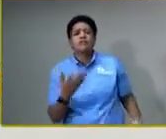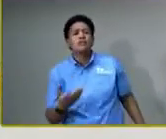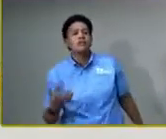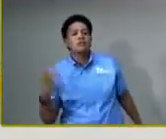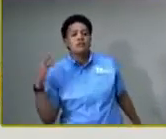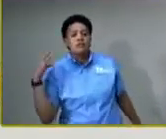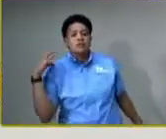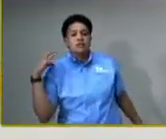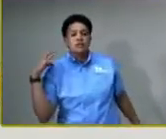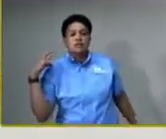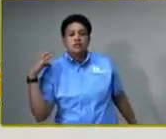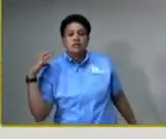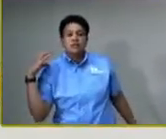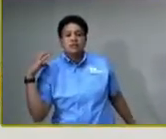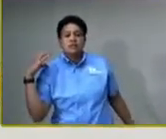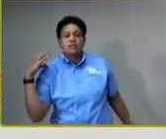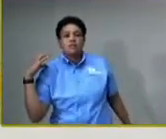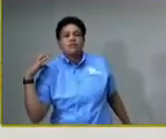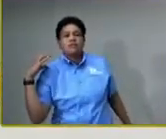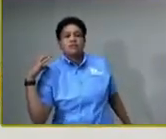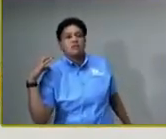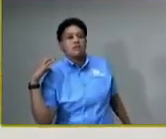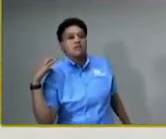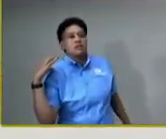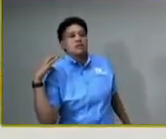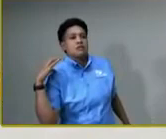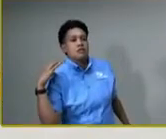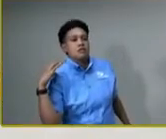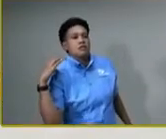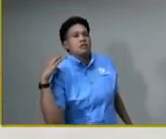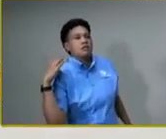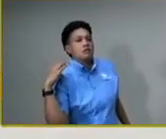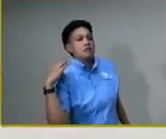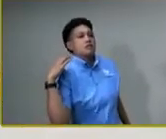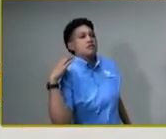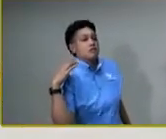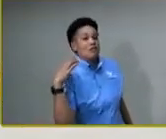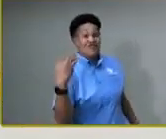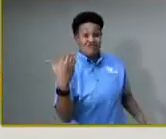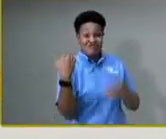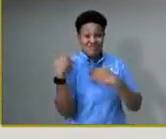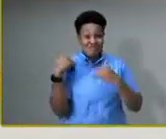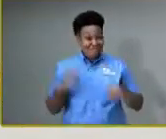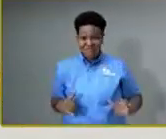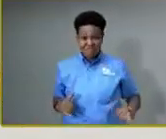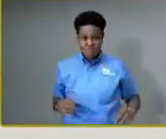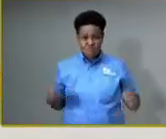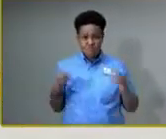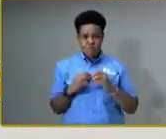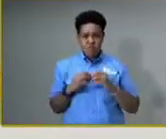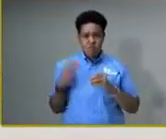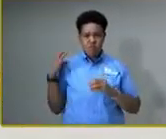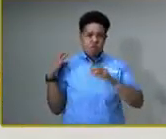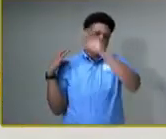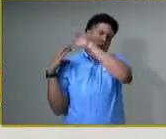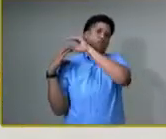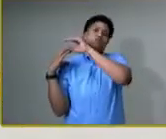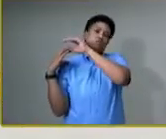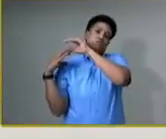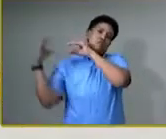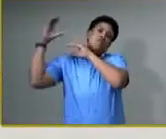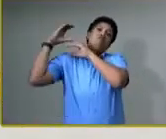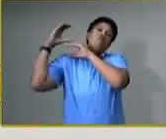more than their normal share of the responsibilities of care, to offer care, to provide